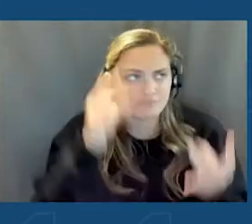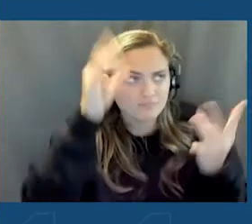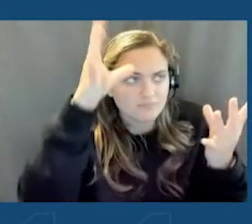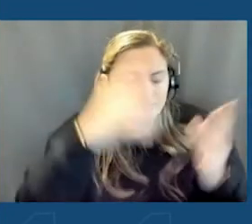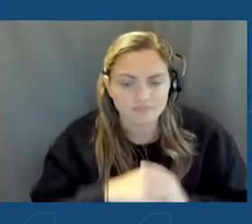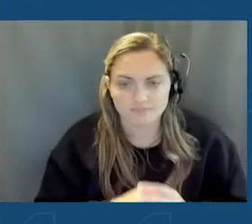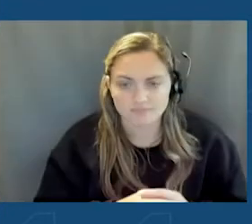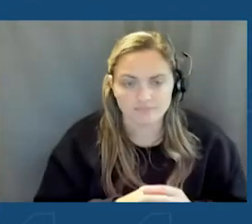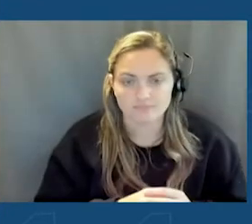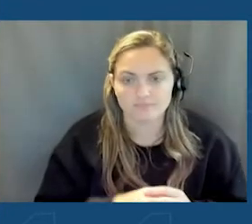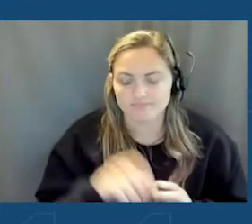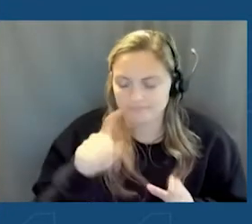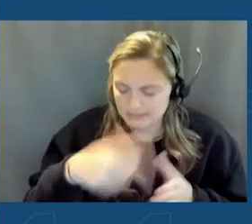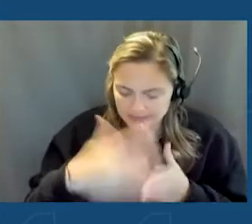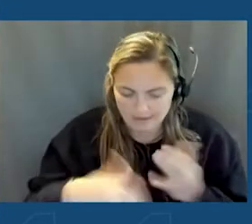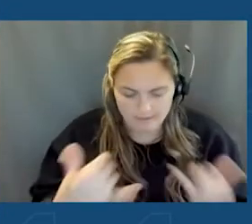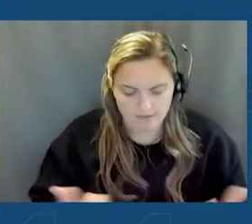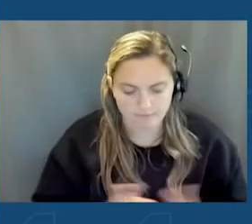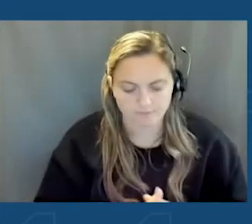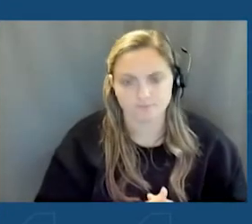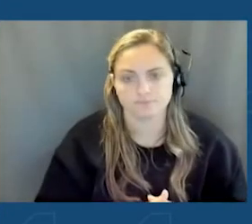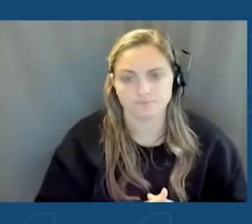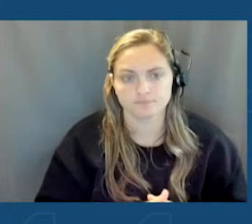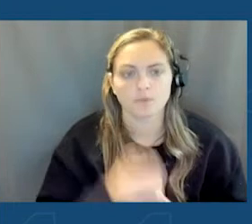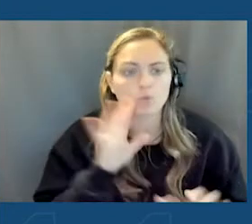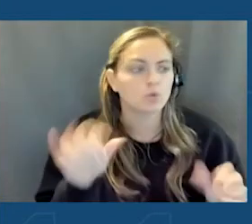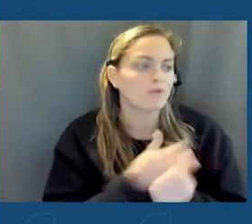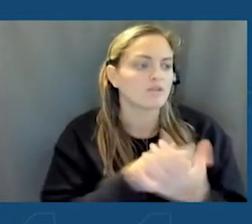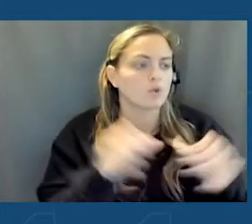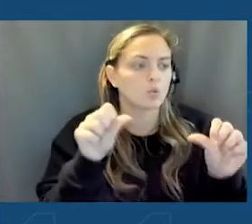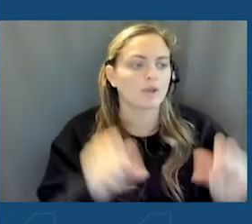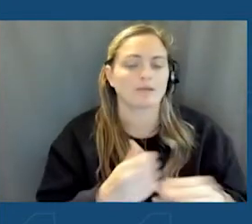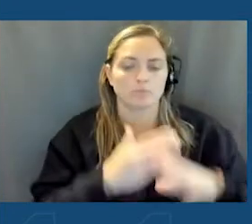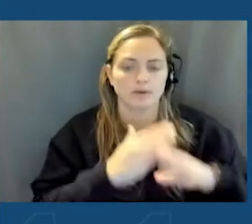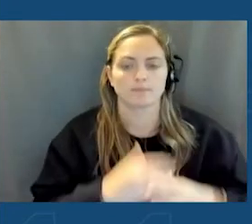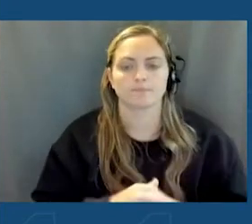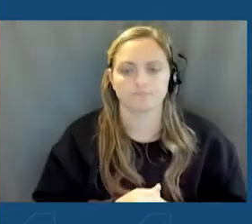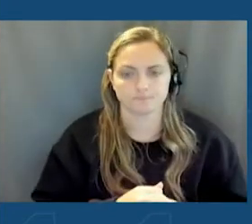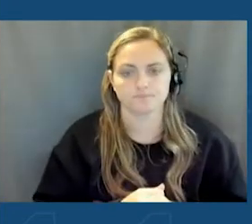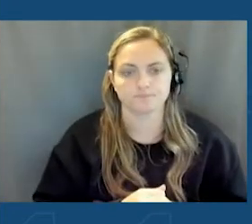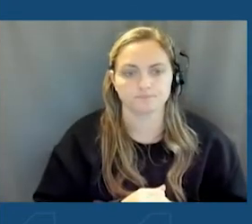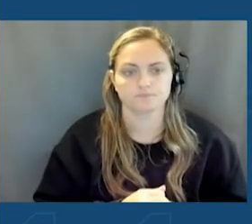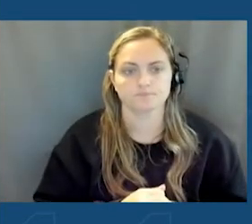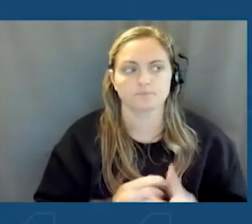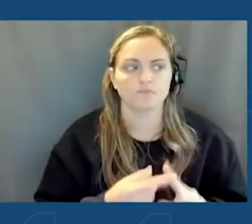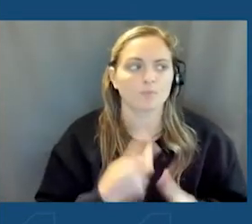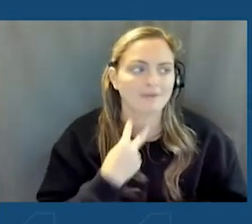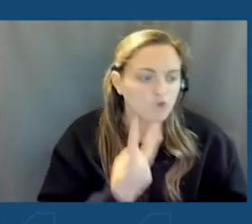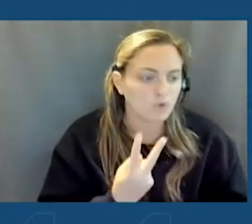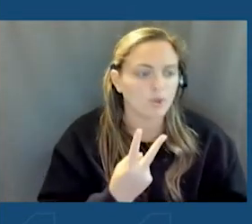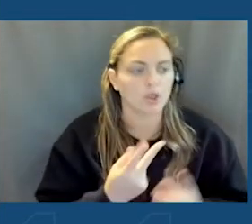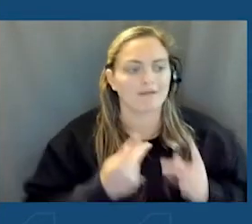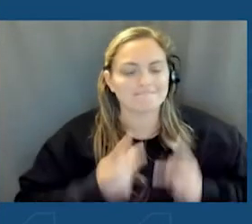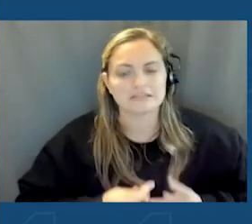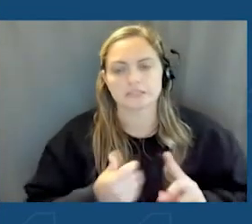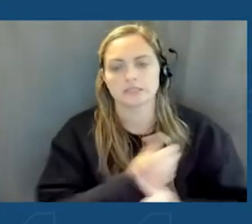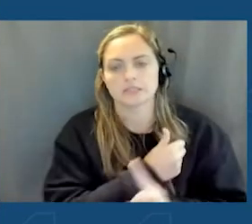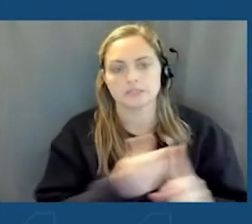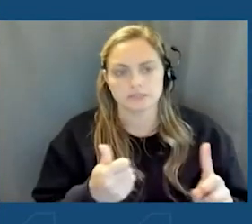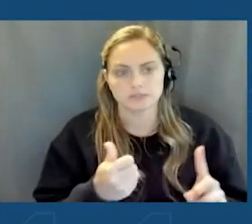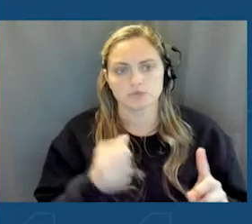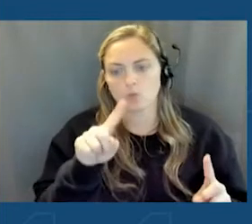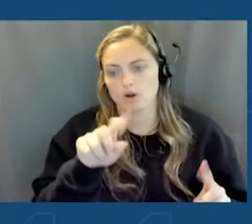to end. And we're going to do everything we can to protect them from these verbal and physical assaults. Last year, there were